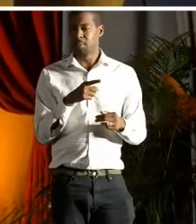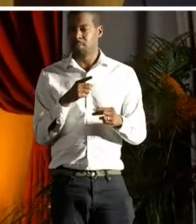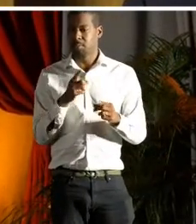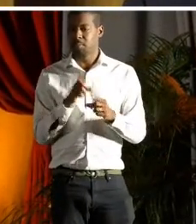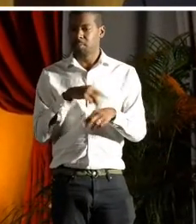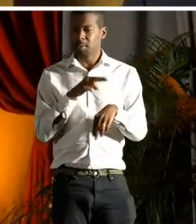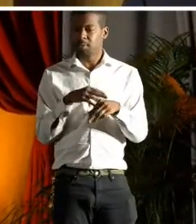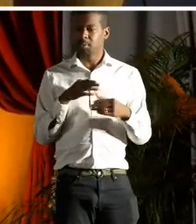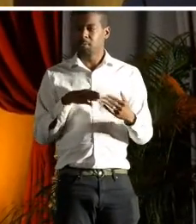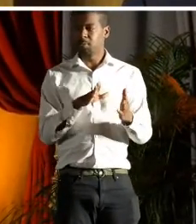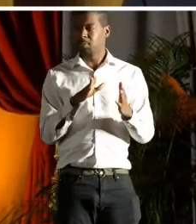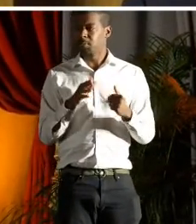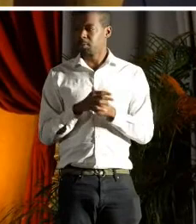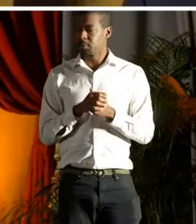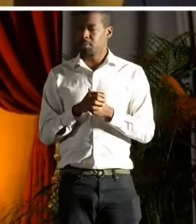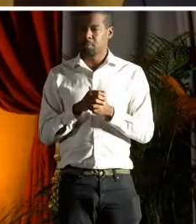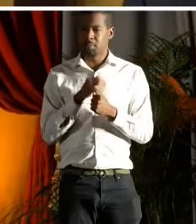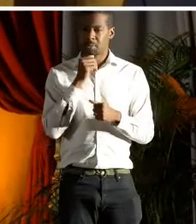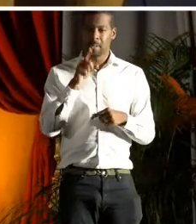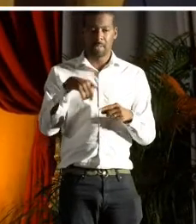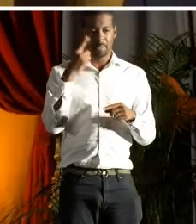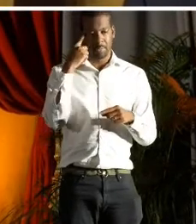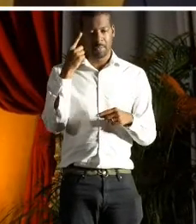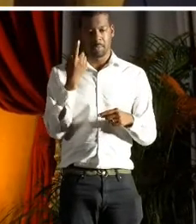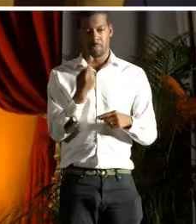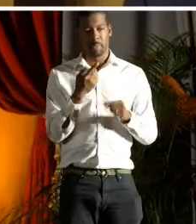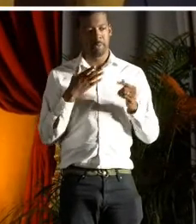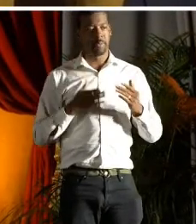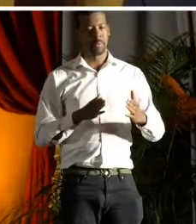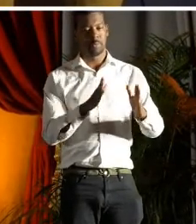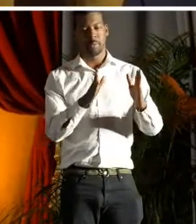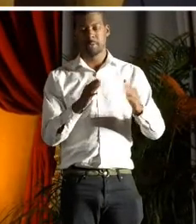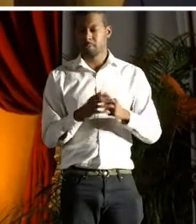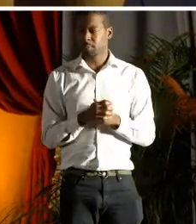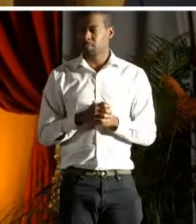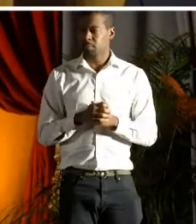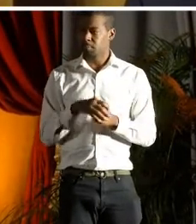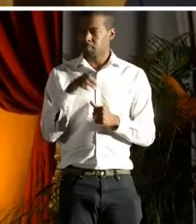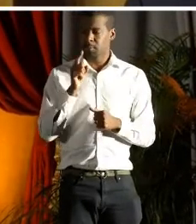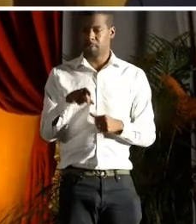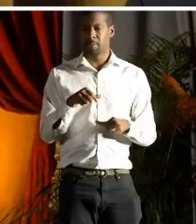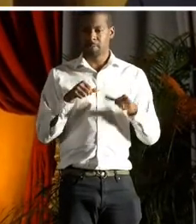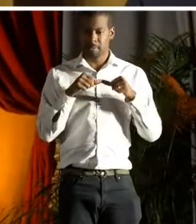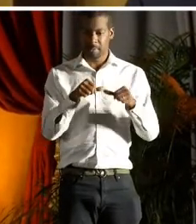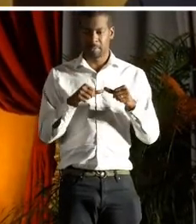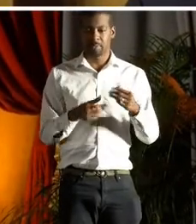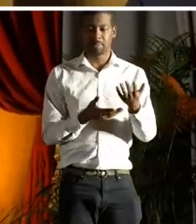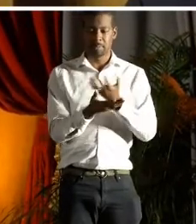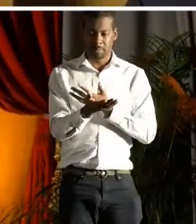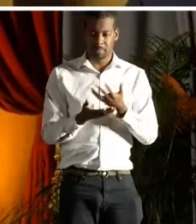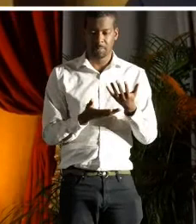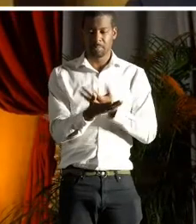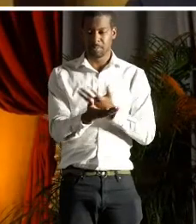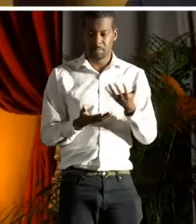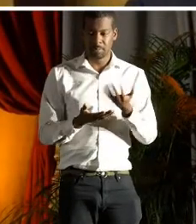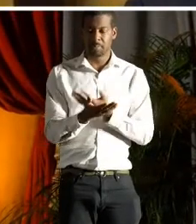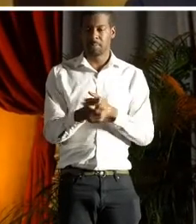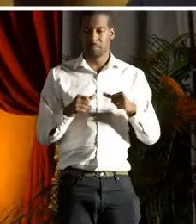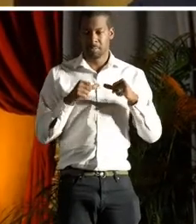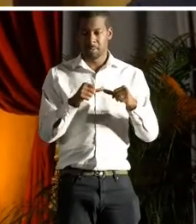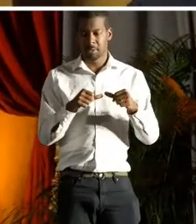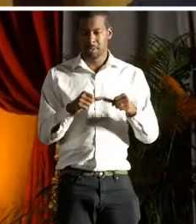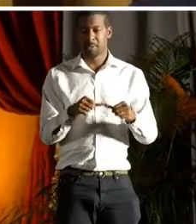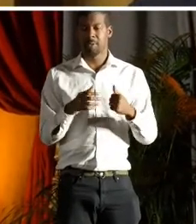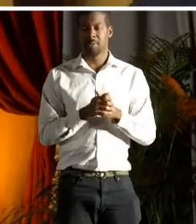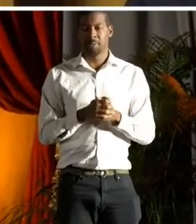cannot let our people think that it is a one myopic route. We've got to keep them engaged in civic engagement. We've got to keep them